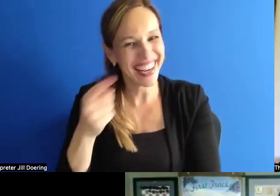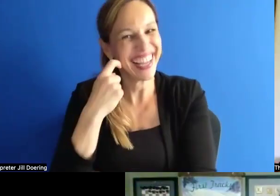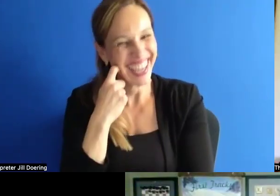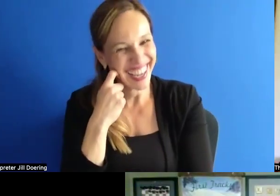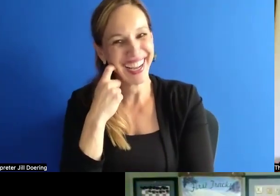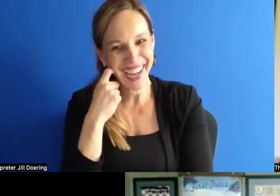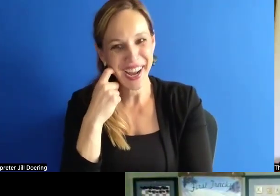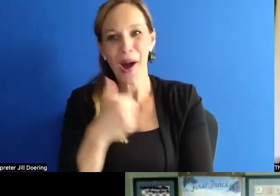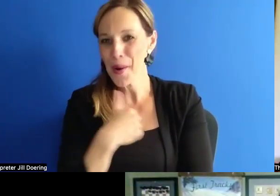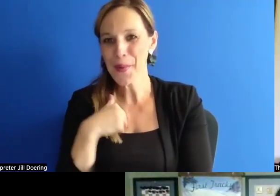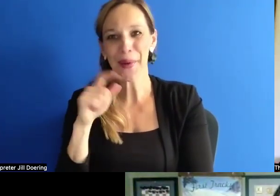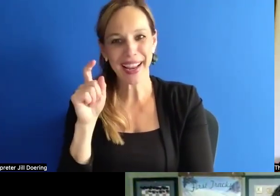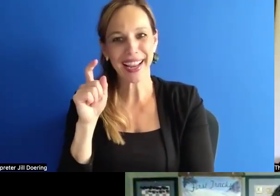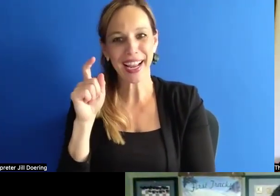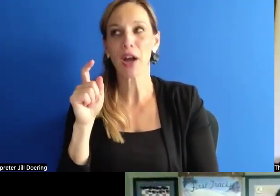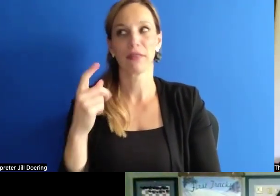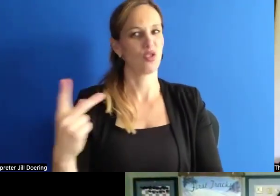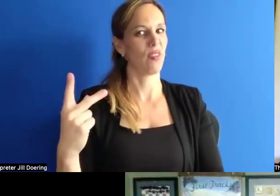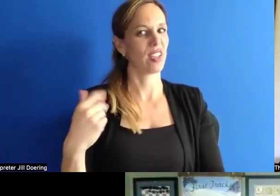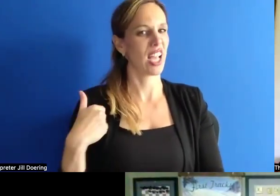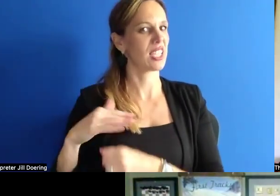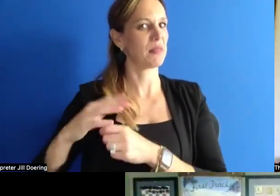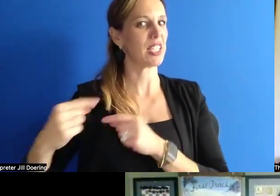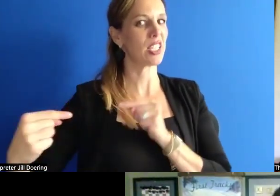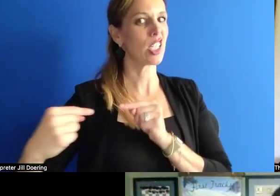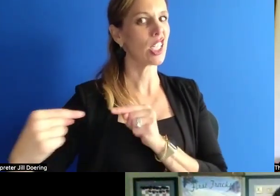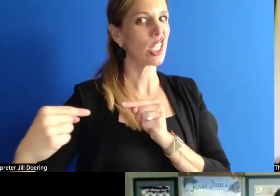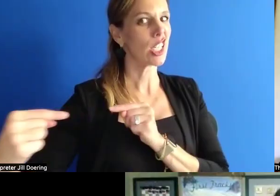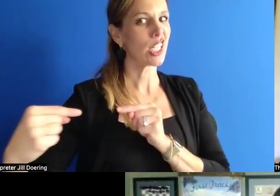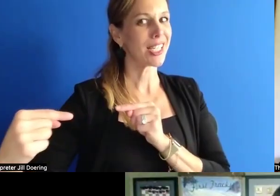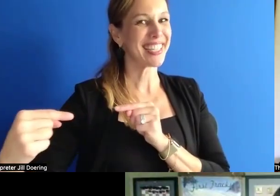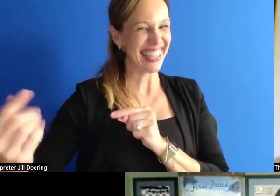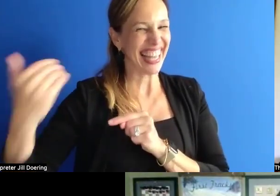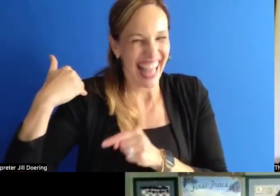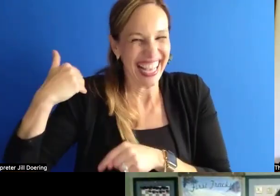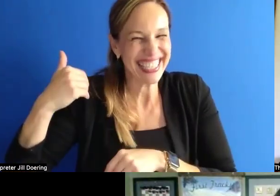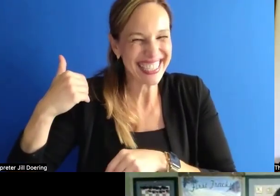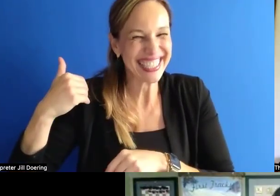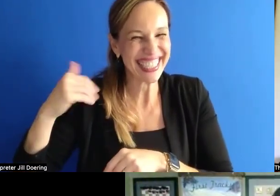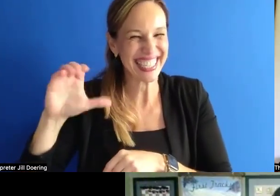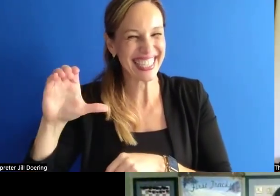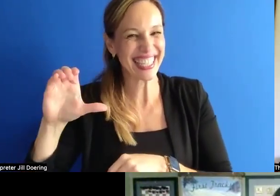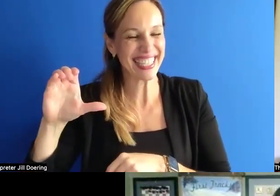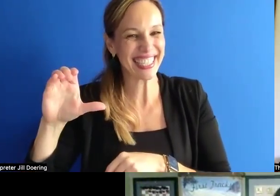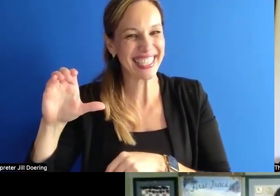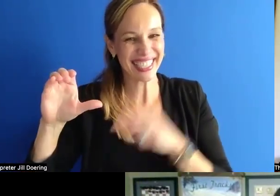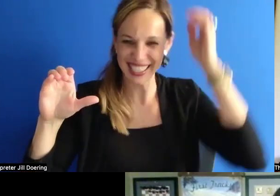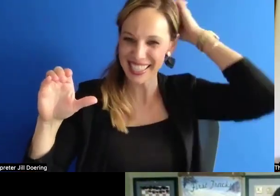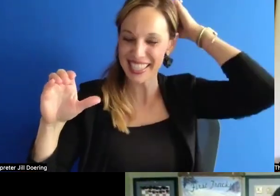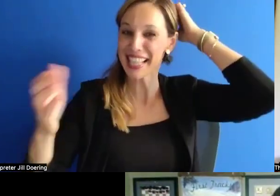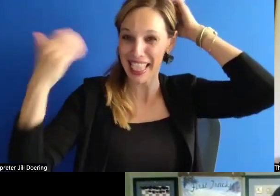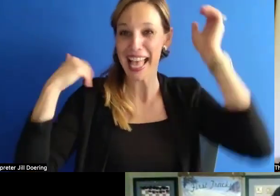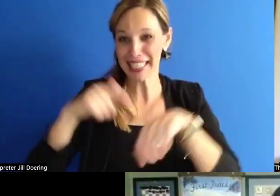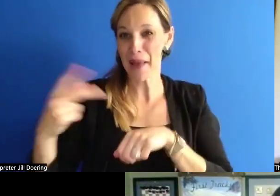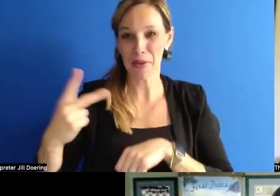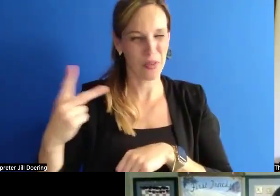we had a lot of tension in our last thing and in our last filming together